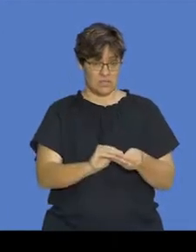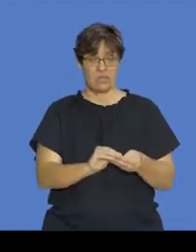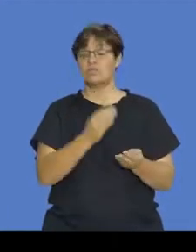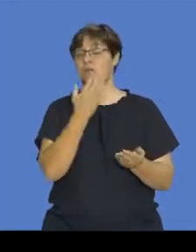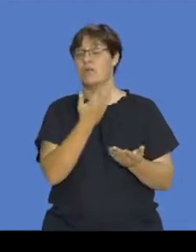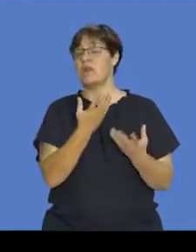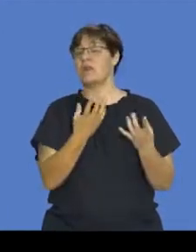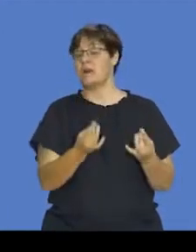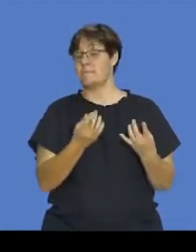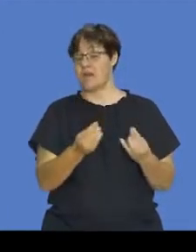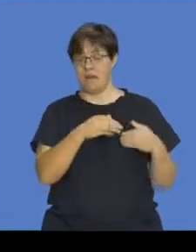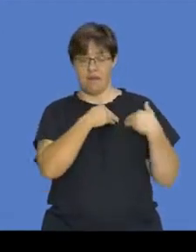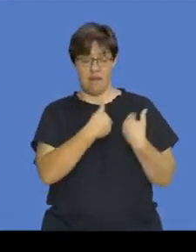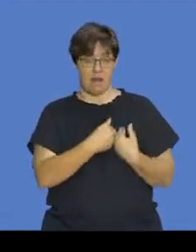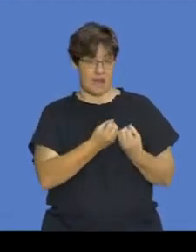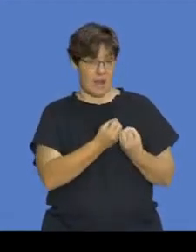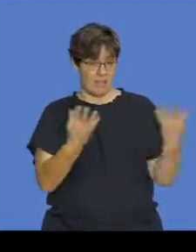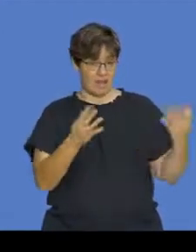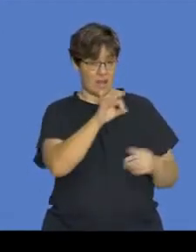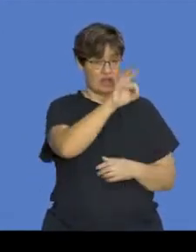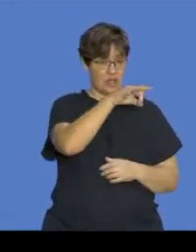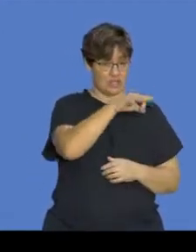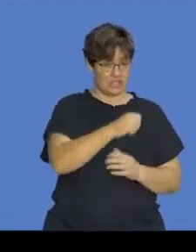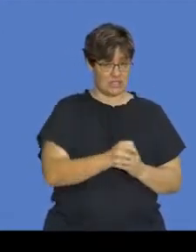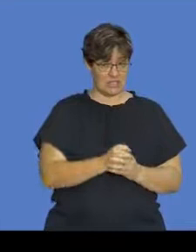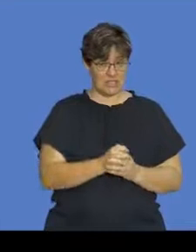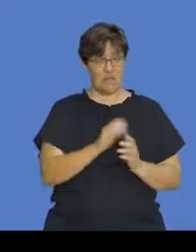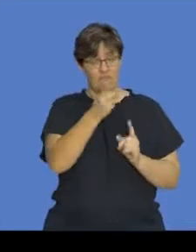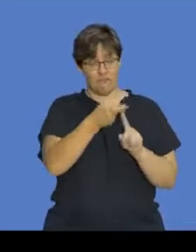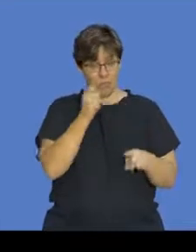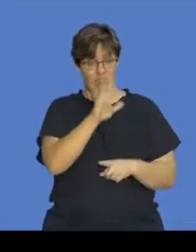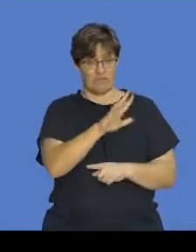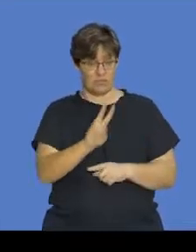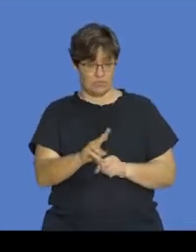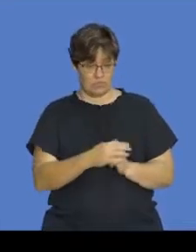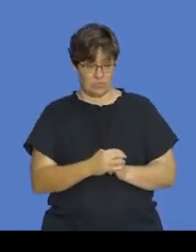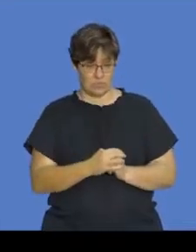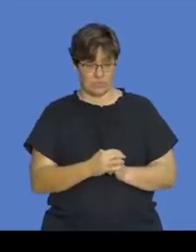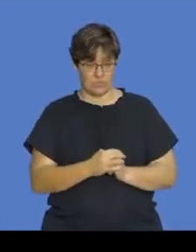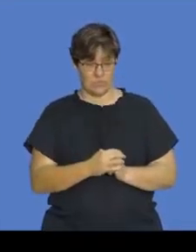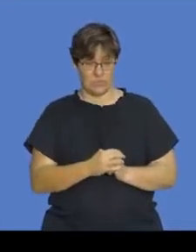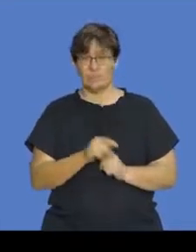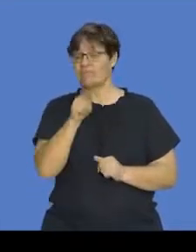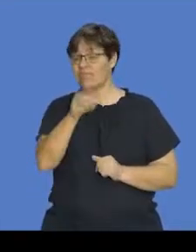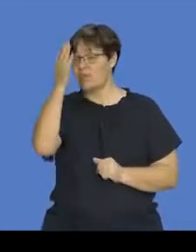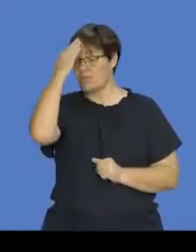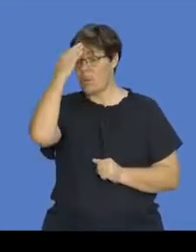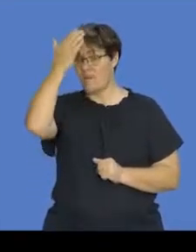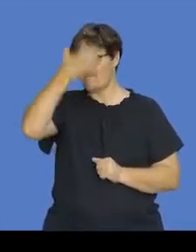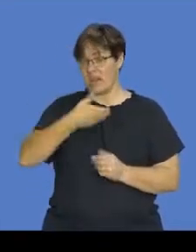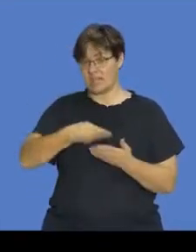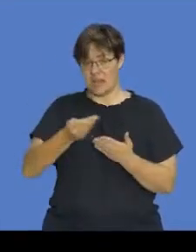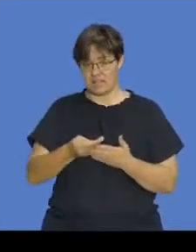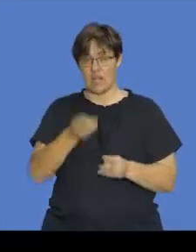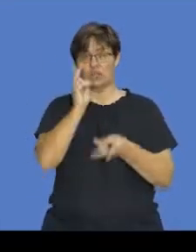probability, the number of heart cards is 13 out of 52. We know that the number of face cards